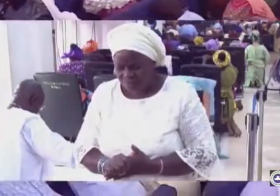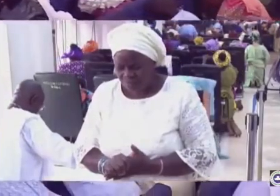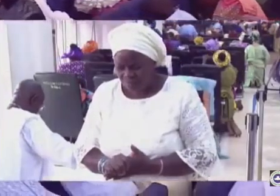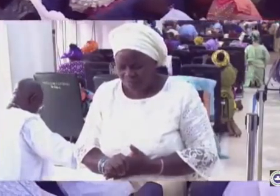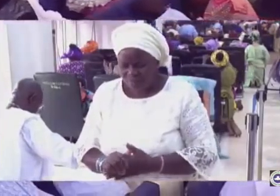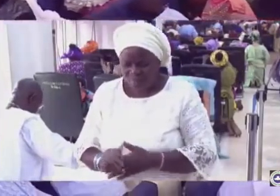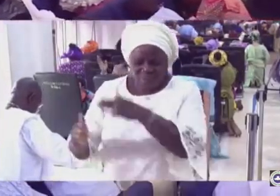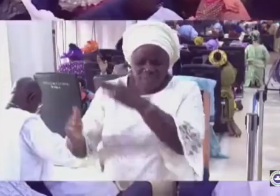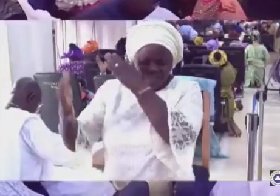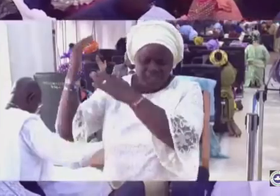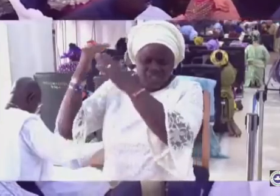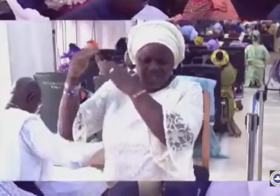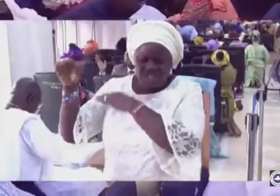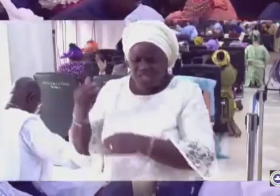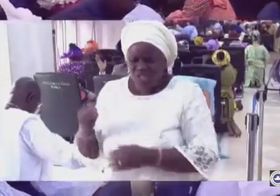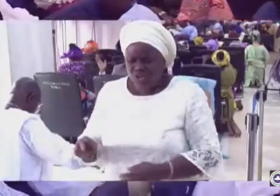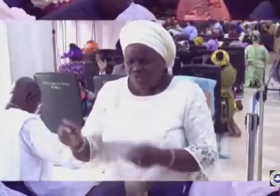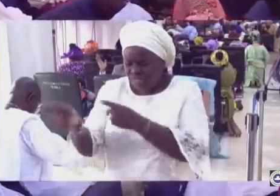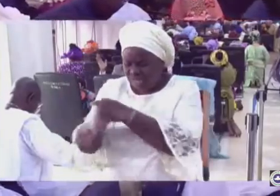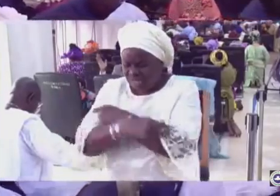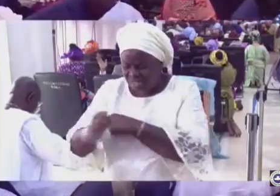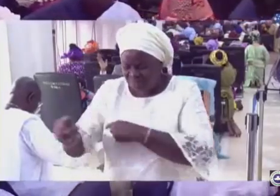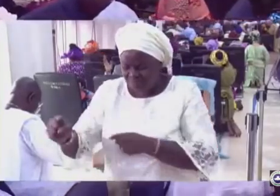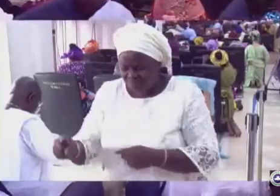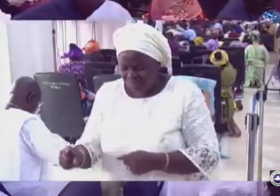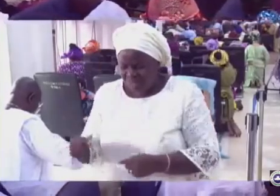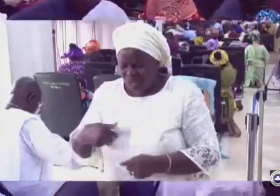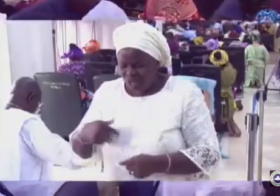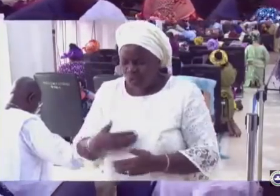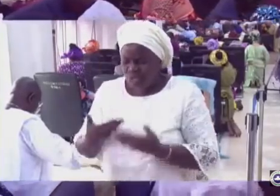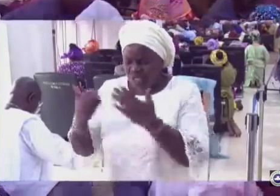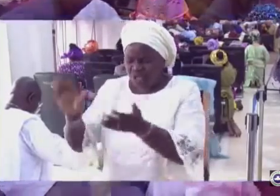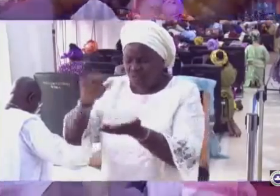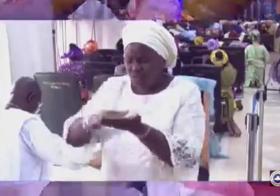Ancient of Days, we give you glory.